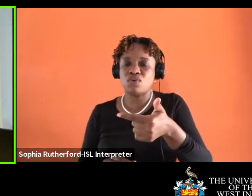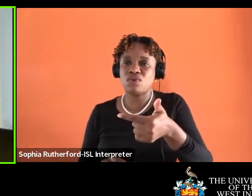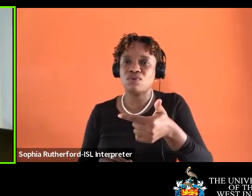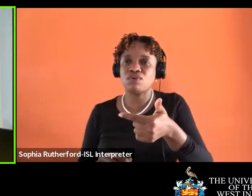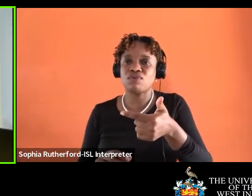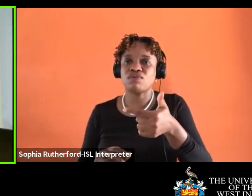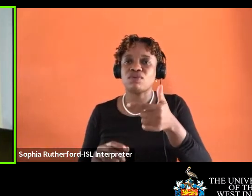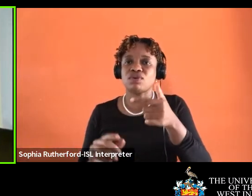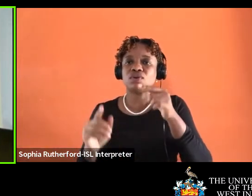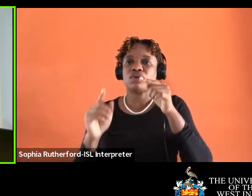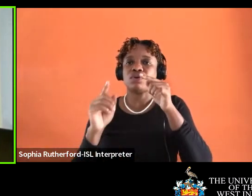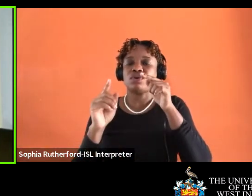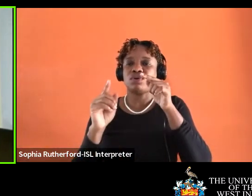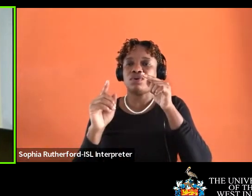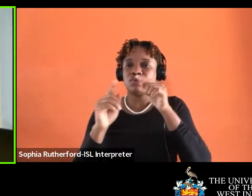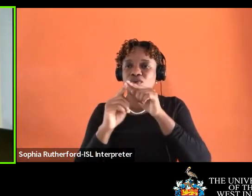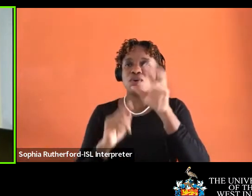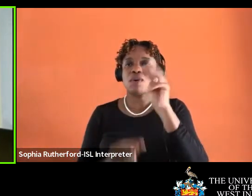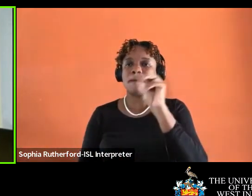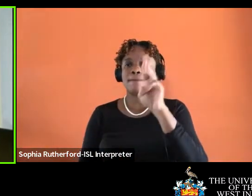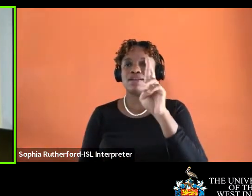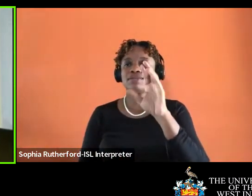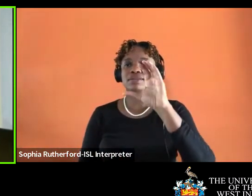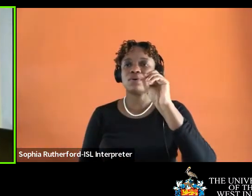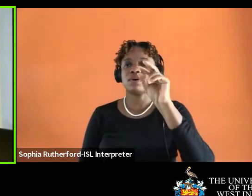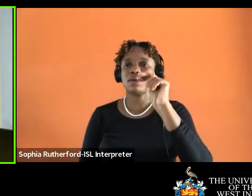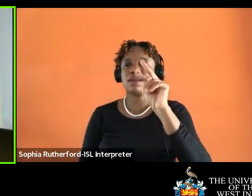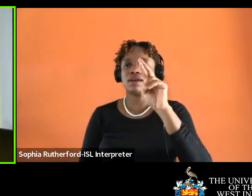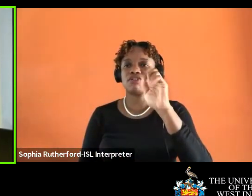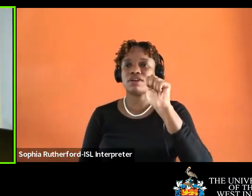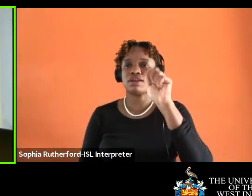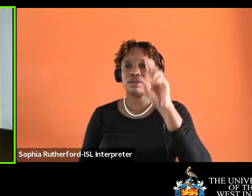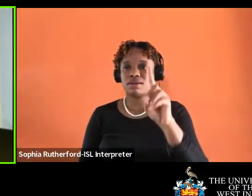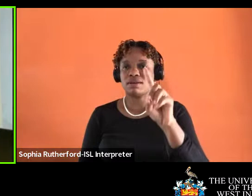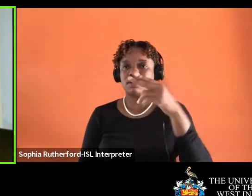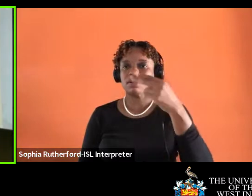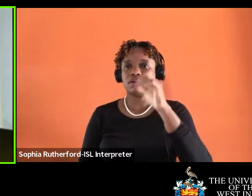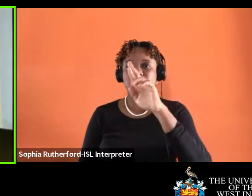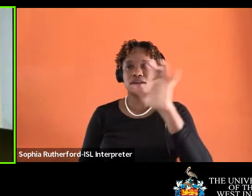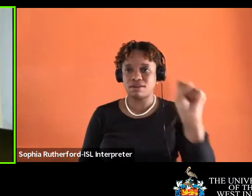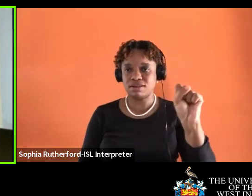Mr. Conrad Harris, who is the executive director of the